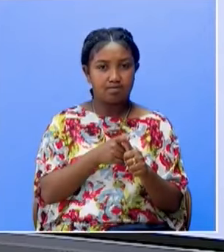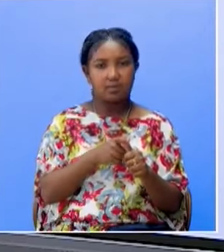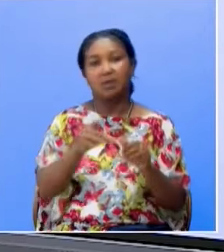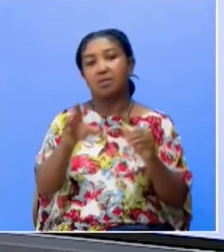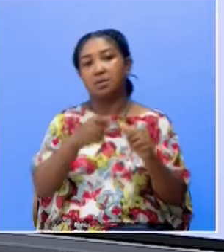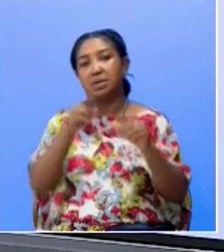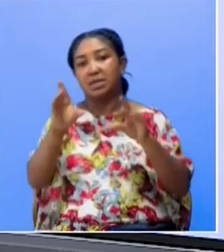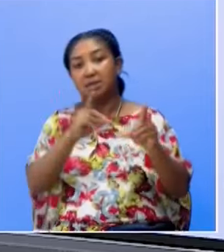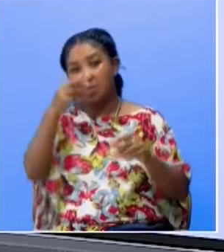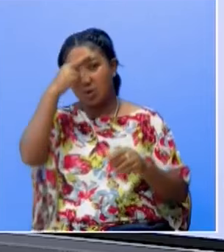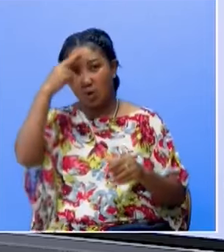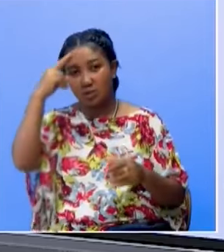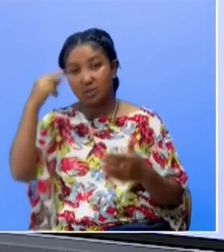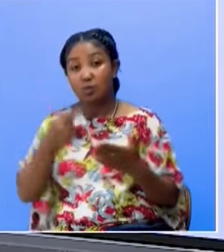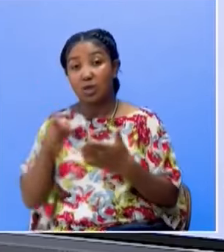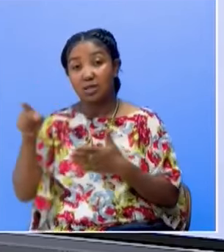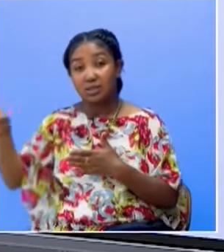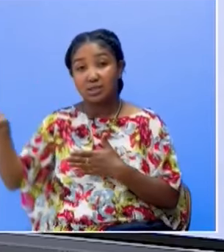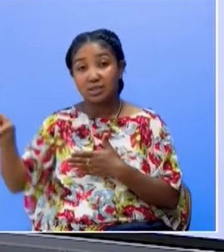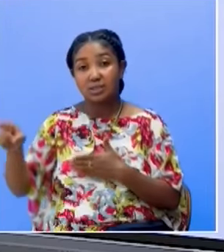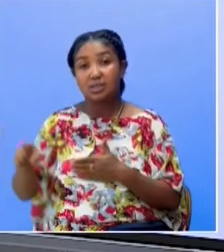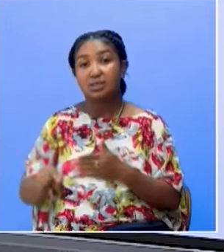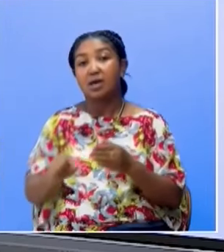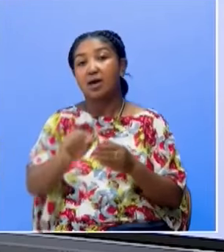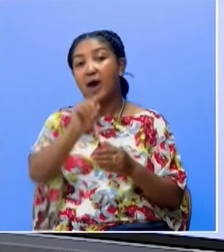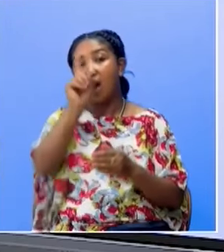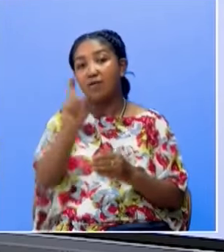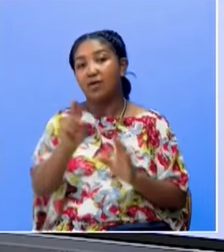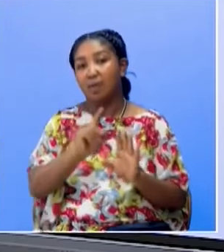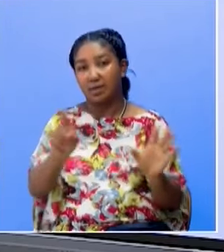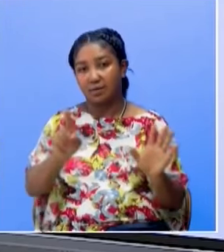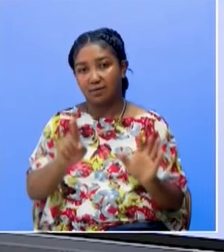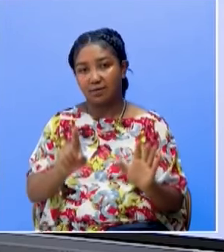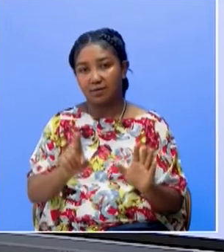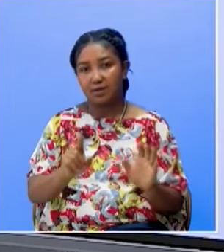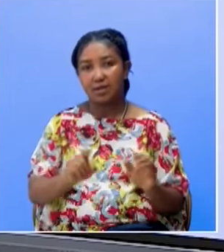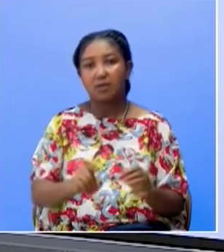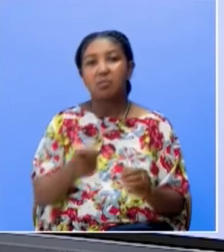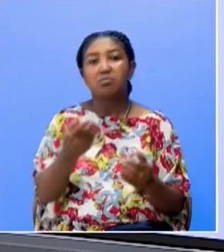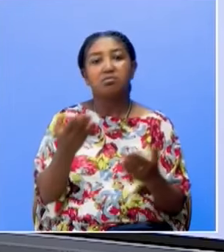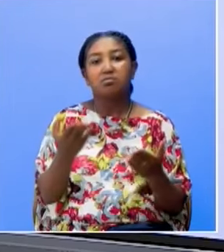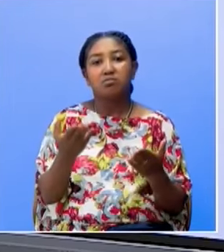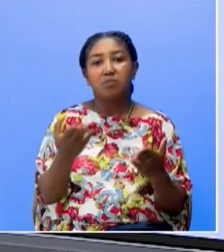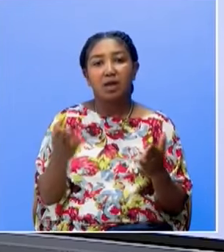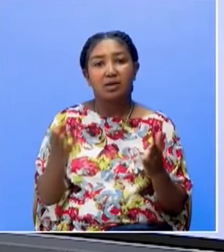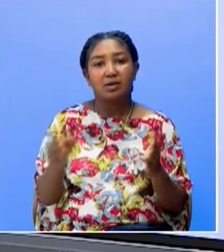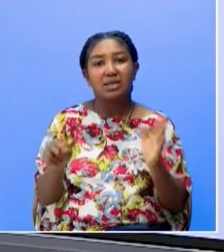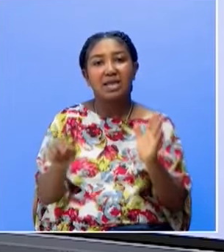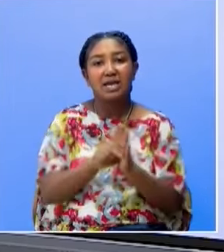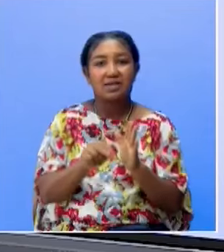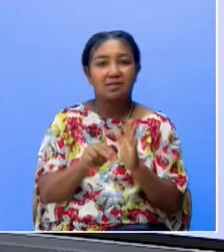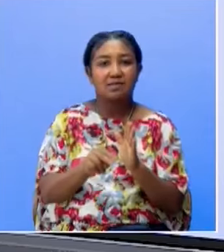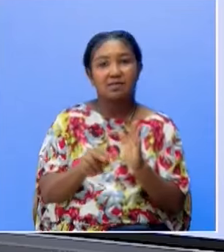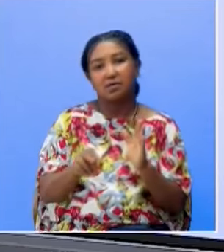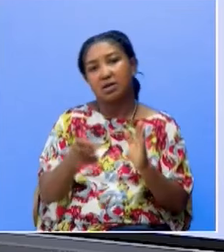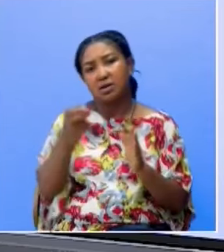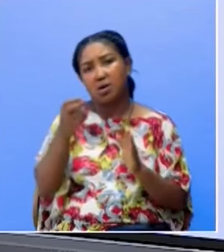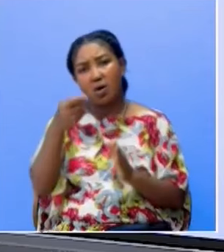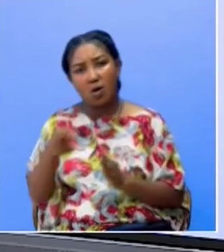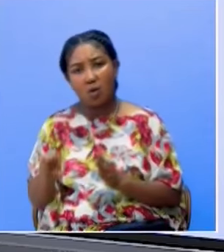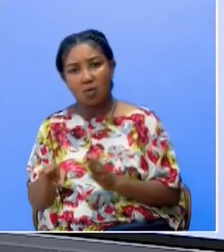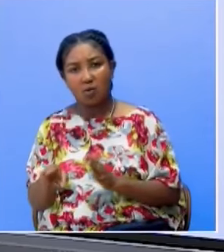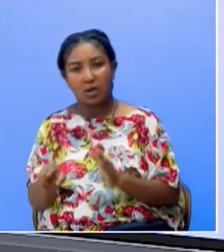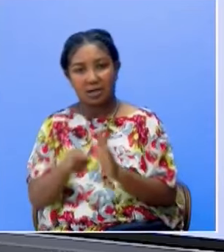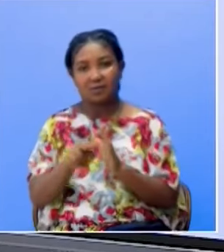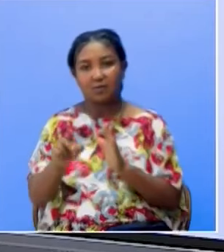did, because this one is the affirmative. What if it is negative? What if it is